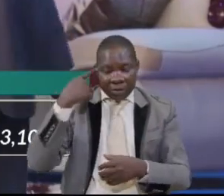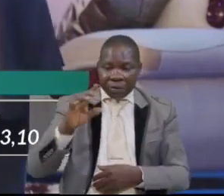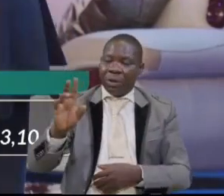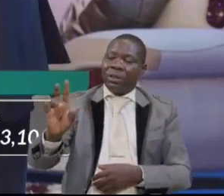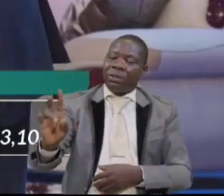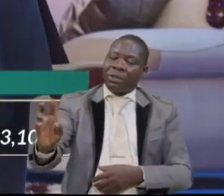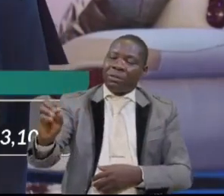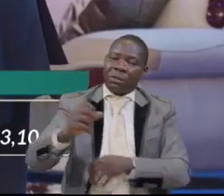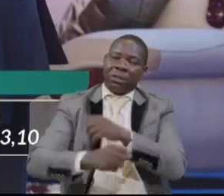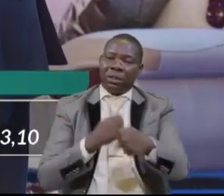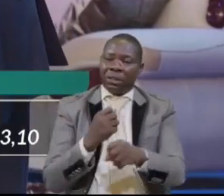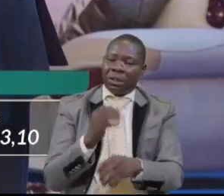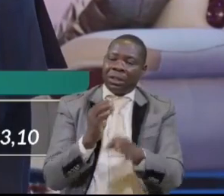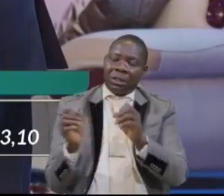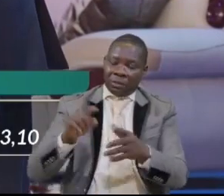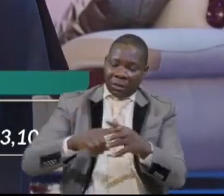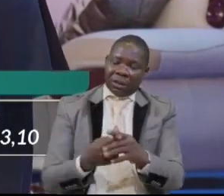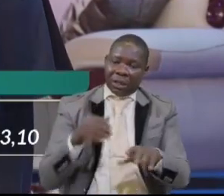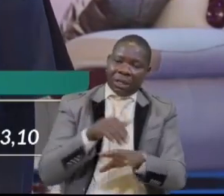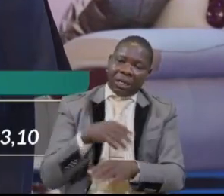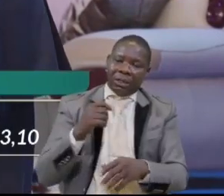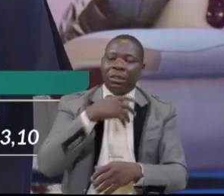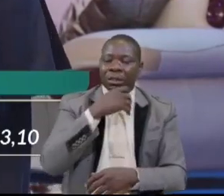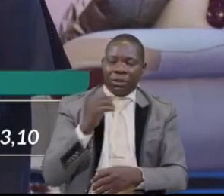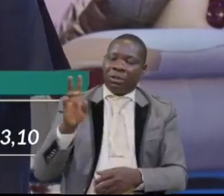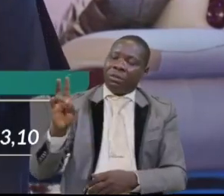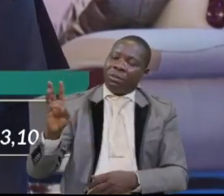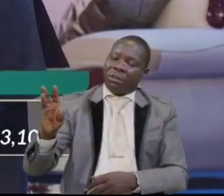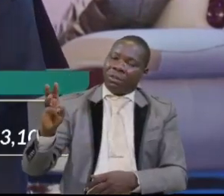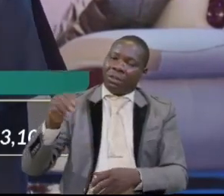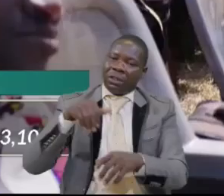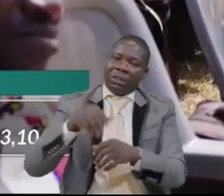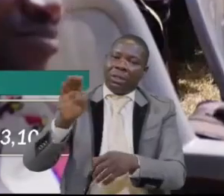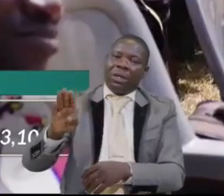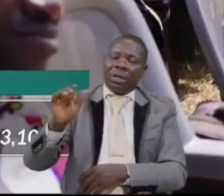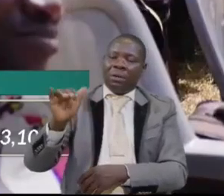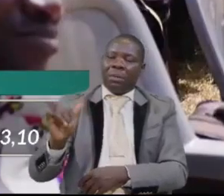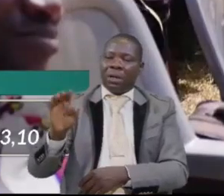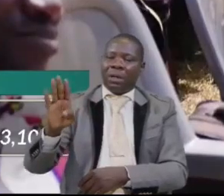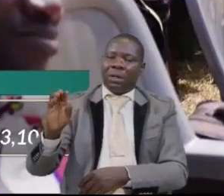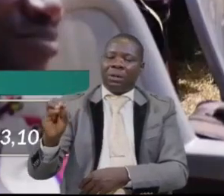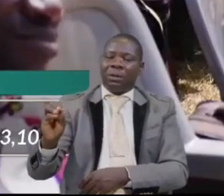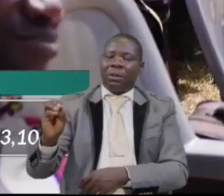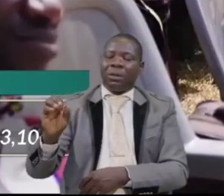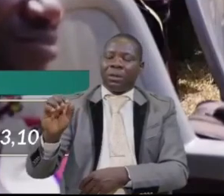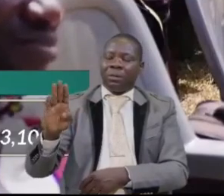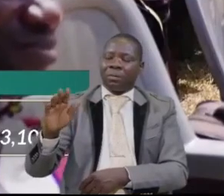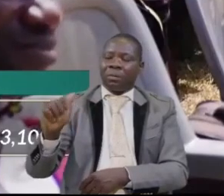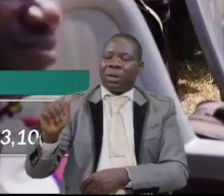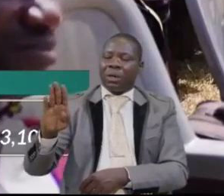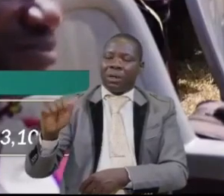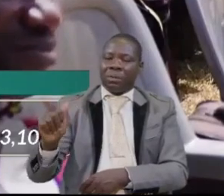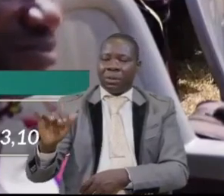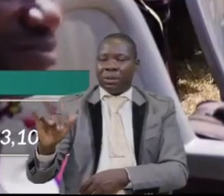started at the age of 16 in Babylon and now he has spent he spent 70 years